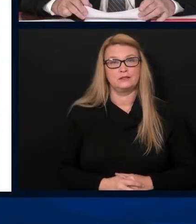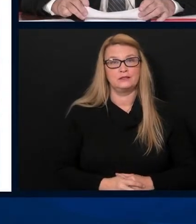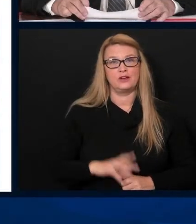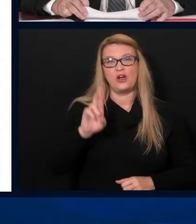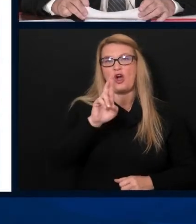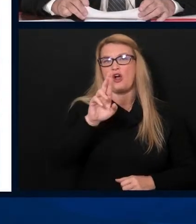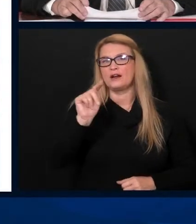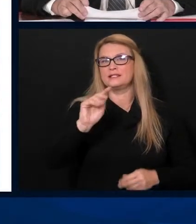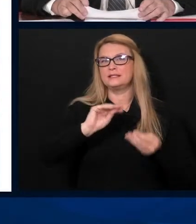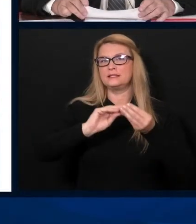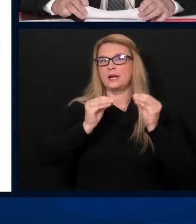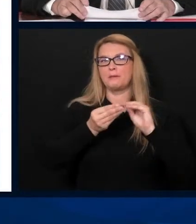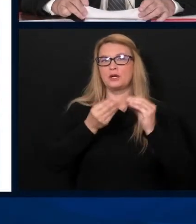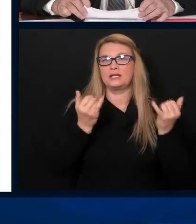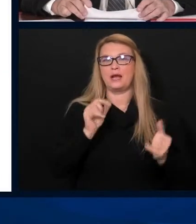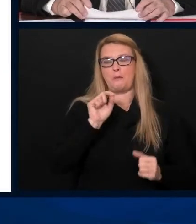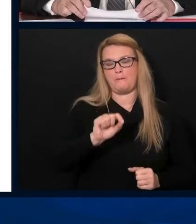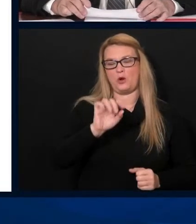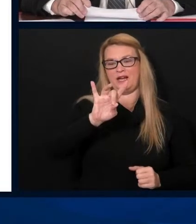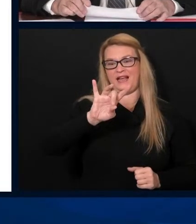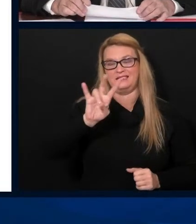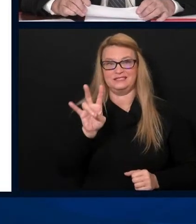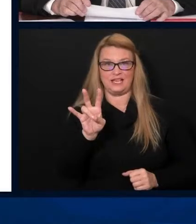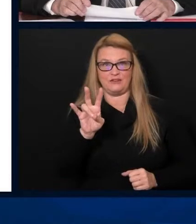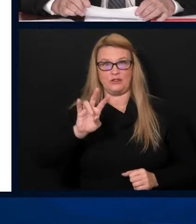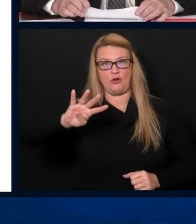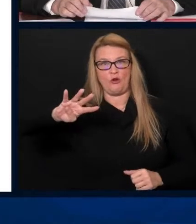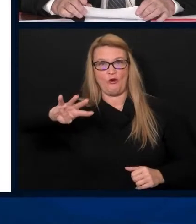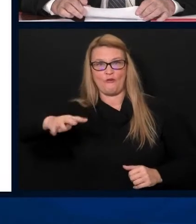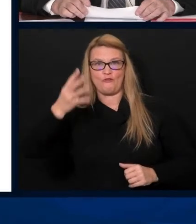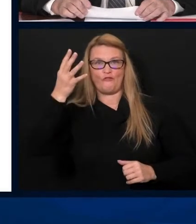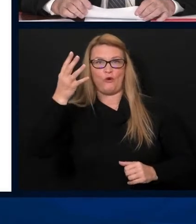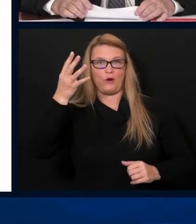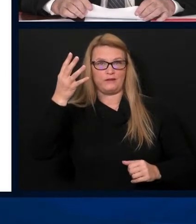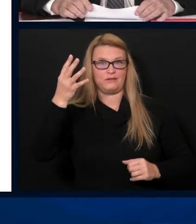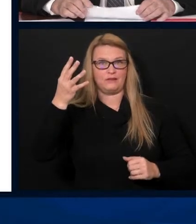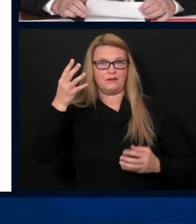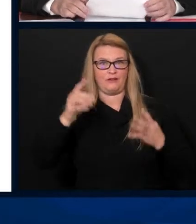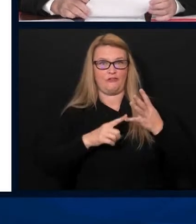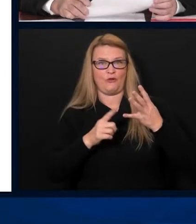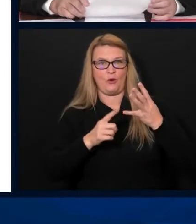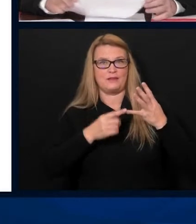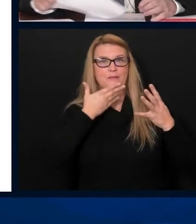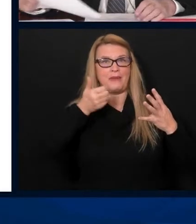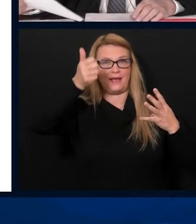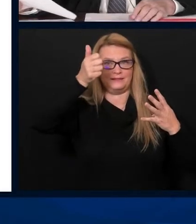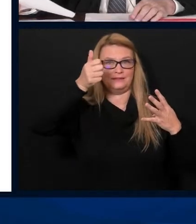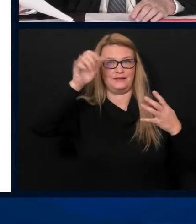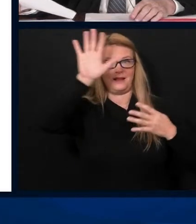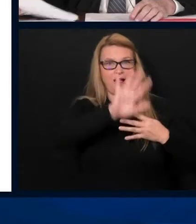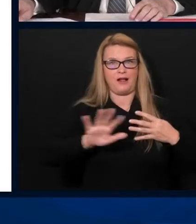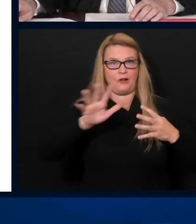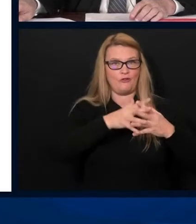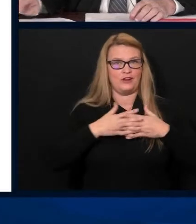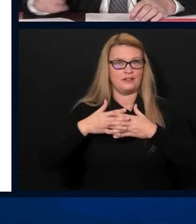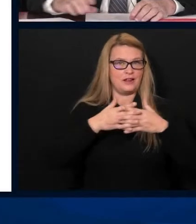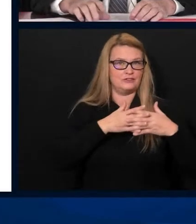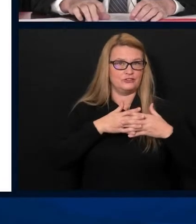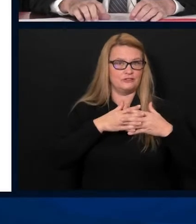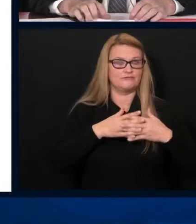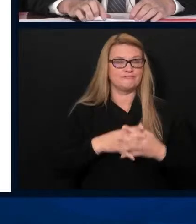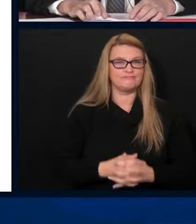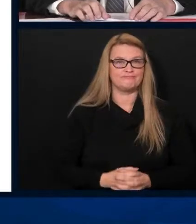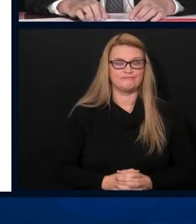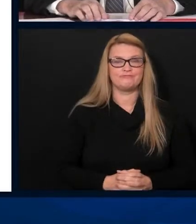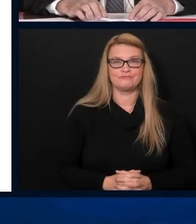RT rating is at 0.87. That's the fourth best in the nation. You know, all that's good stuff. I